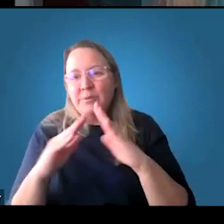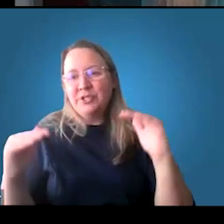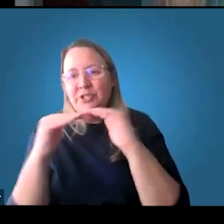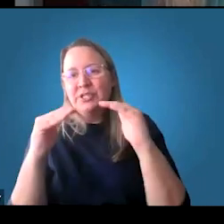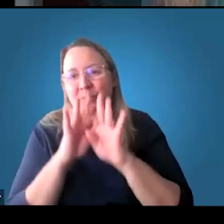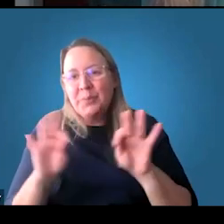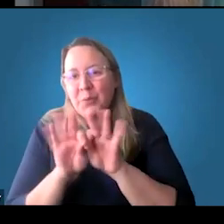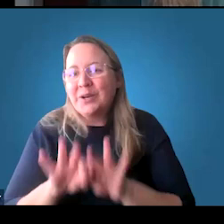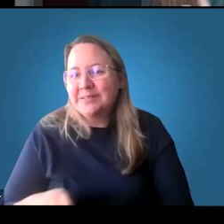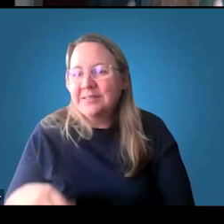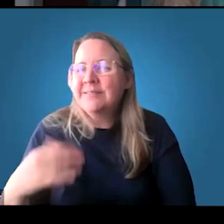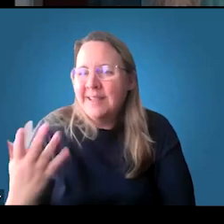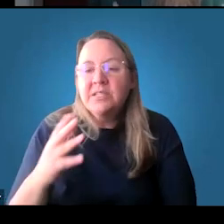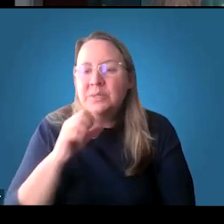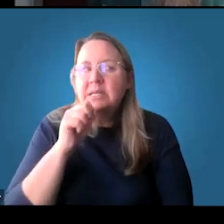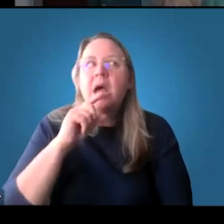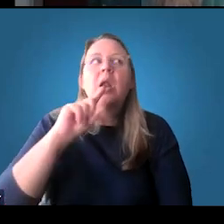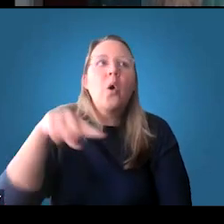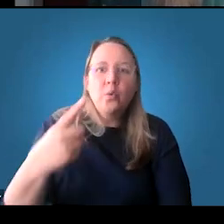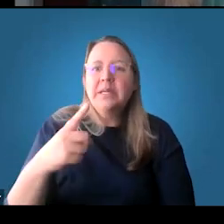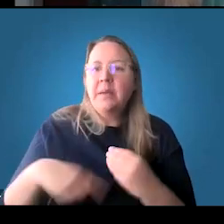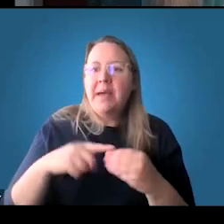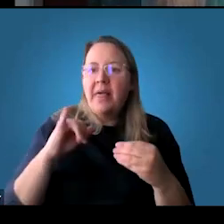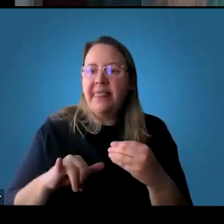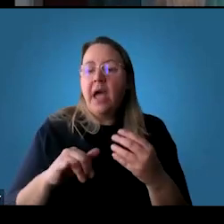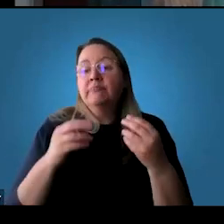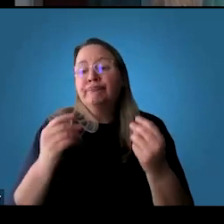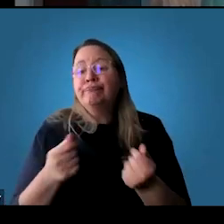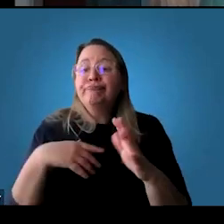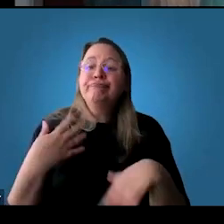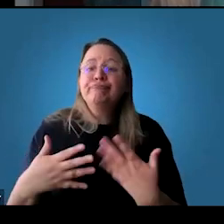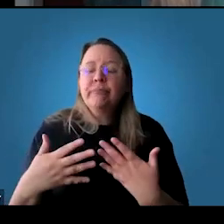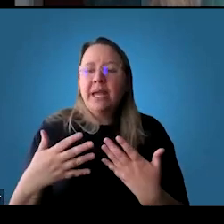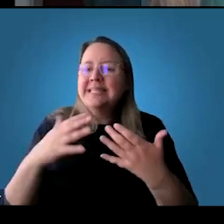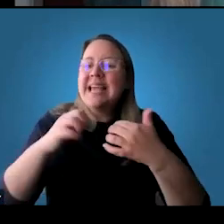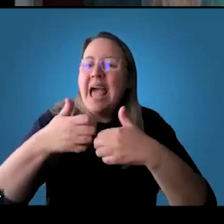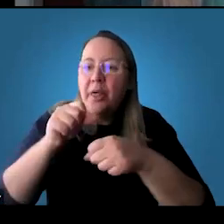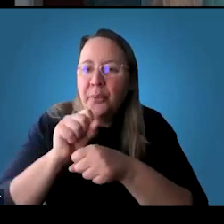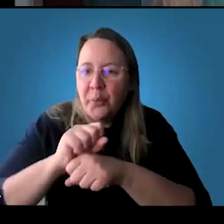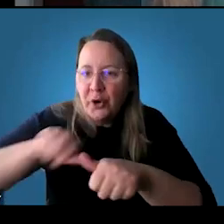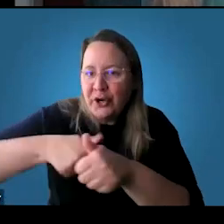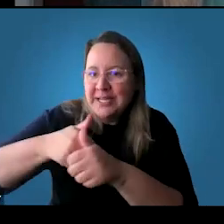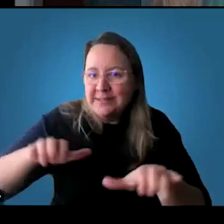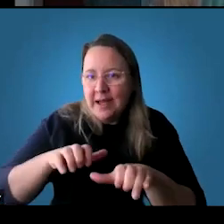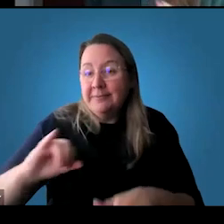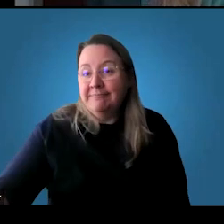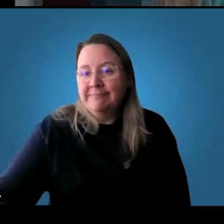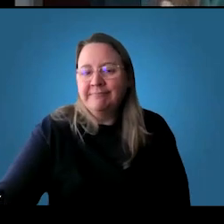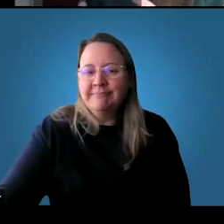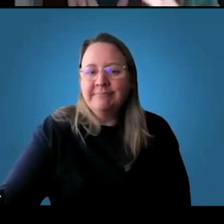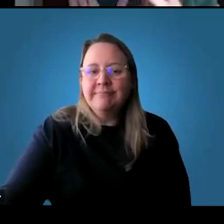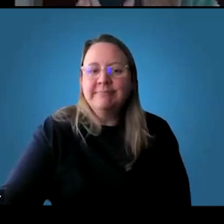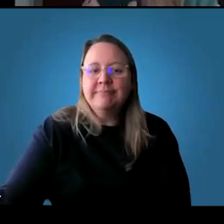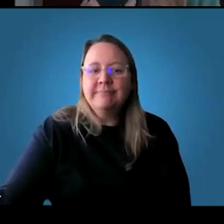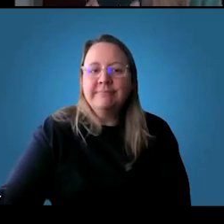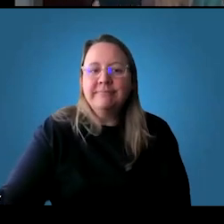are important, so that it's not just about that transaction, it's how the work gets designed and done as well.